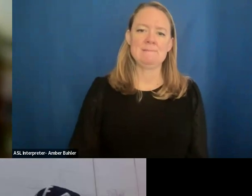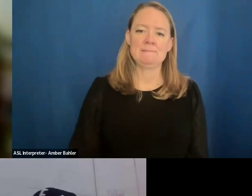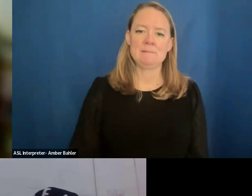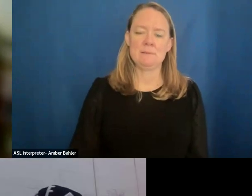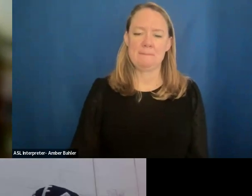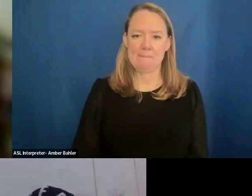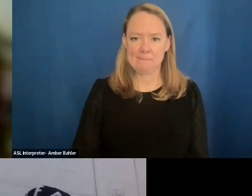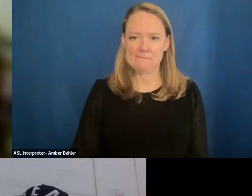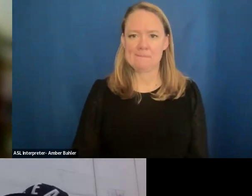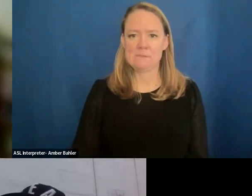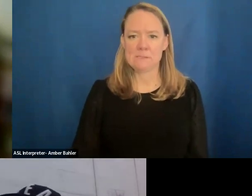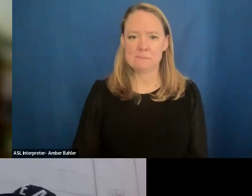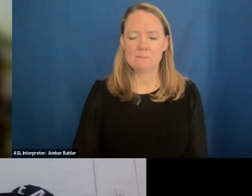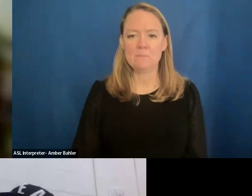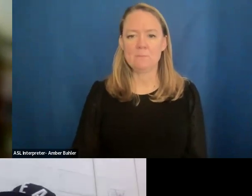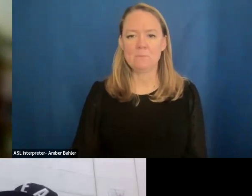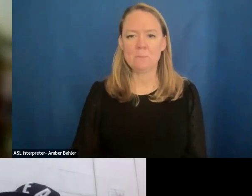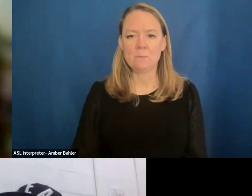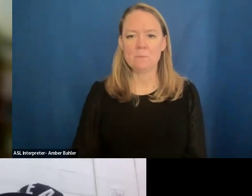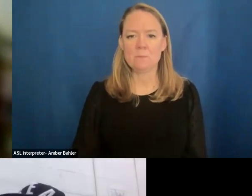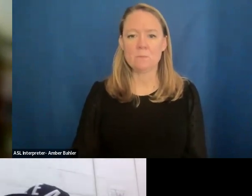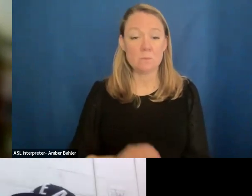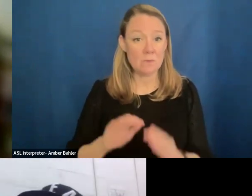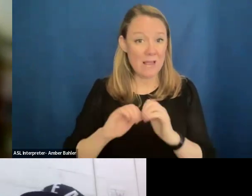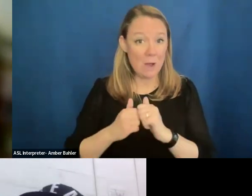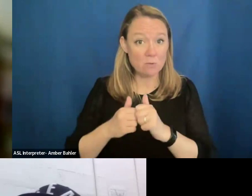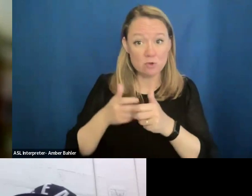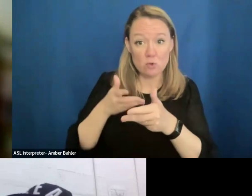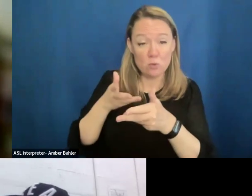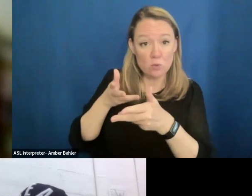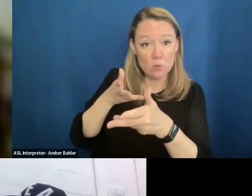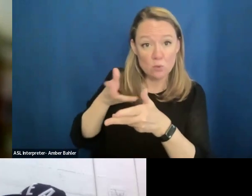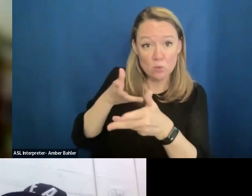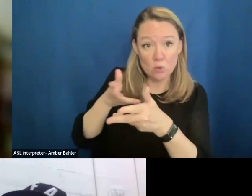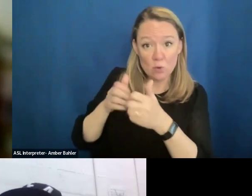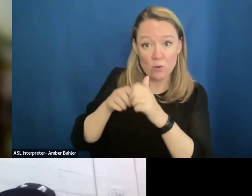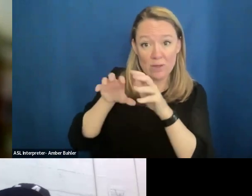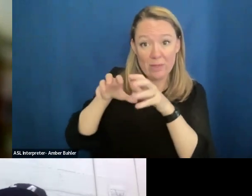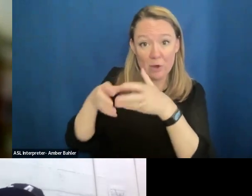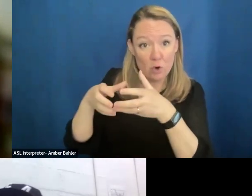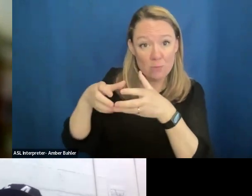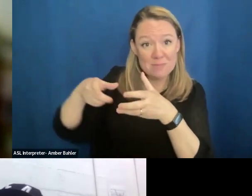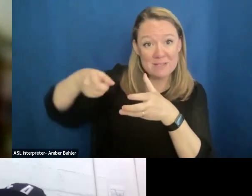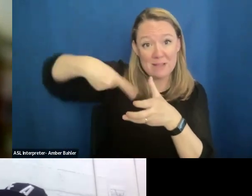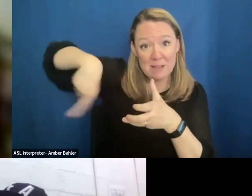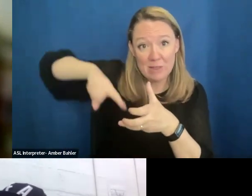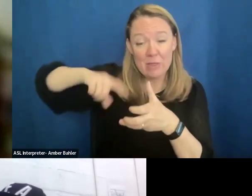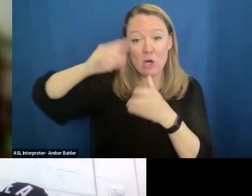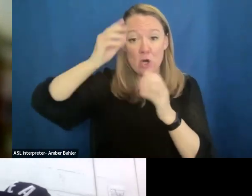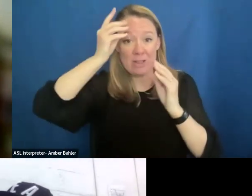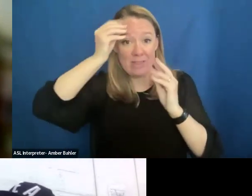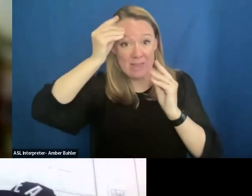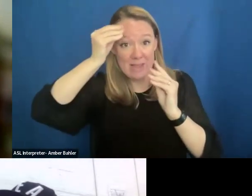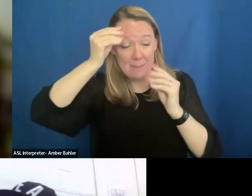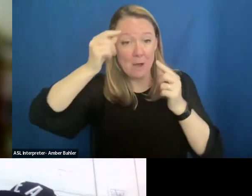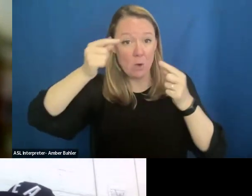dealing with entities that are bandying about the idea of harm reduction without actually executing